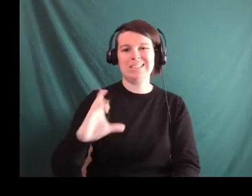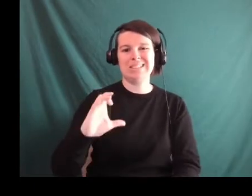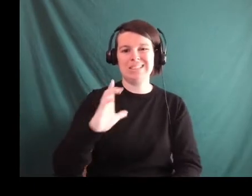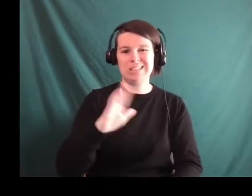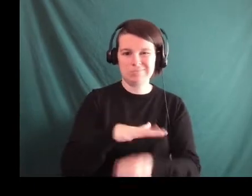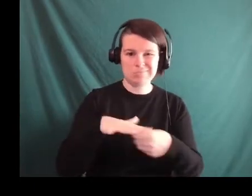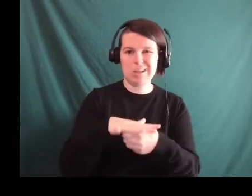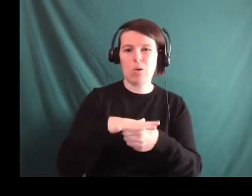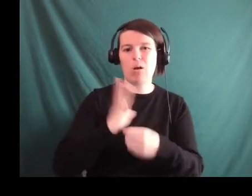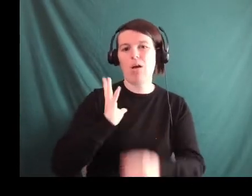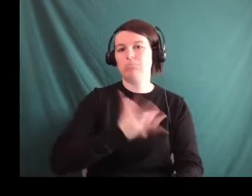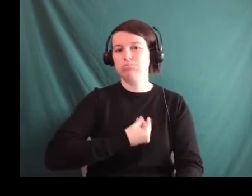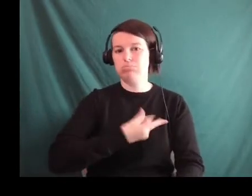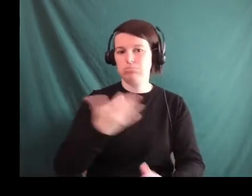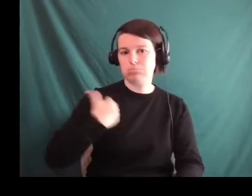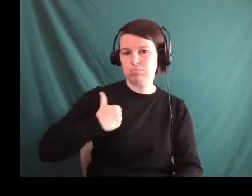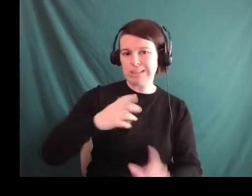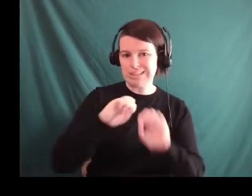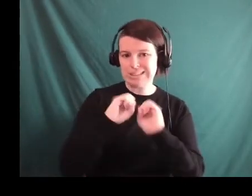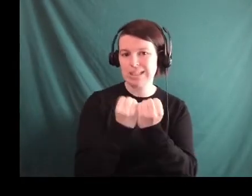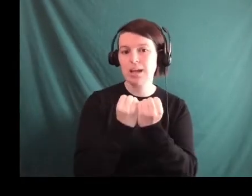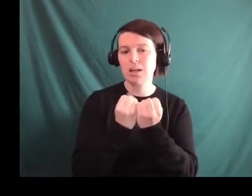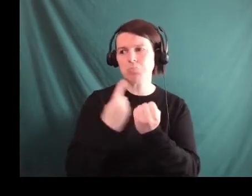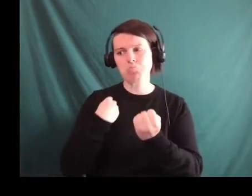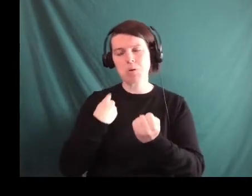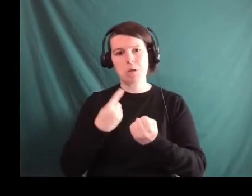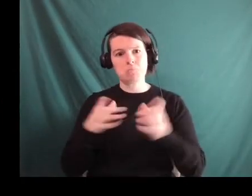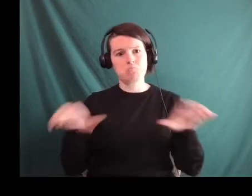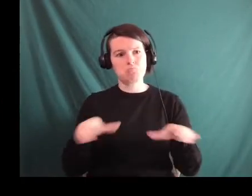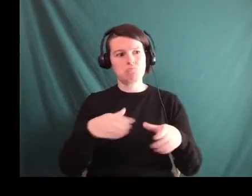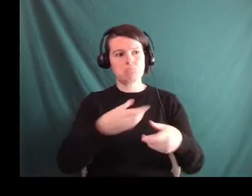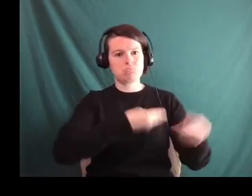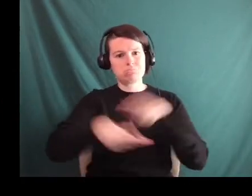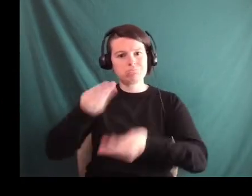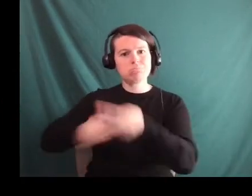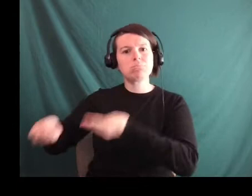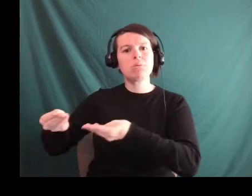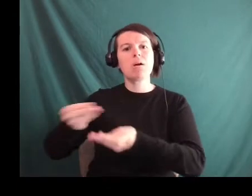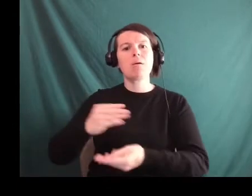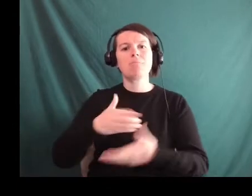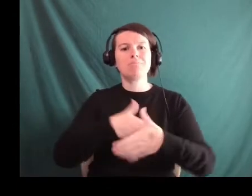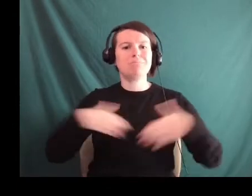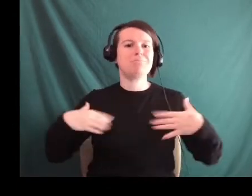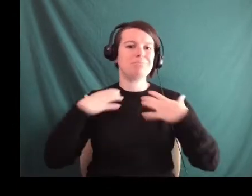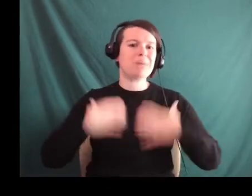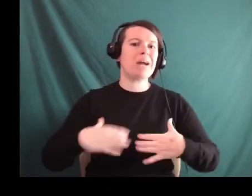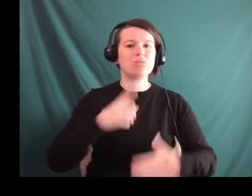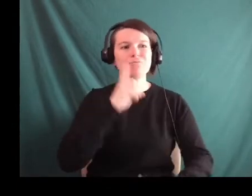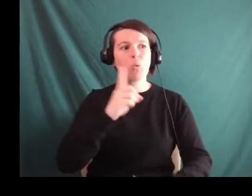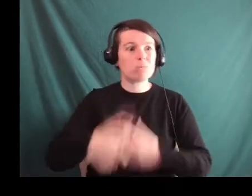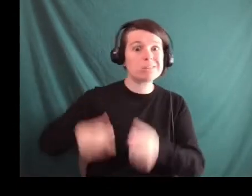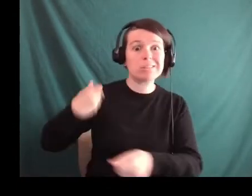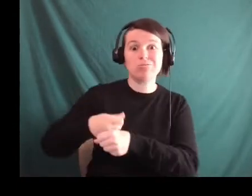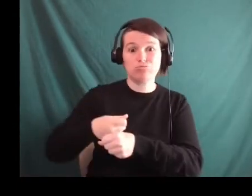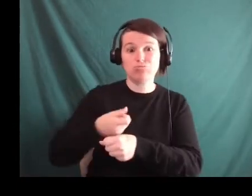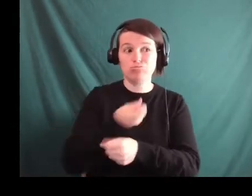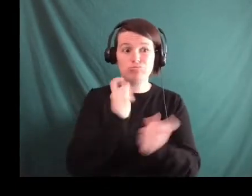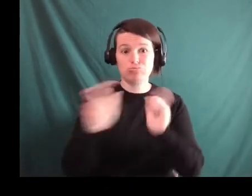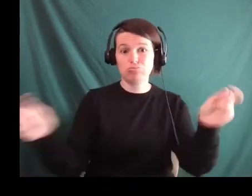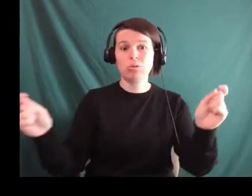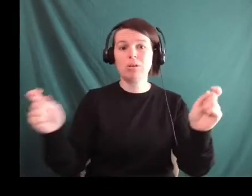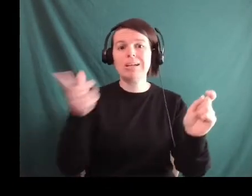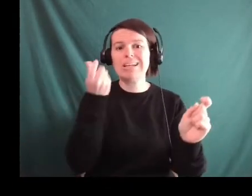program for the last few years. This program donates new and generally used binders to folks all across the US who are